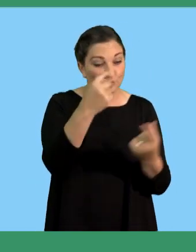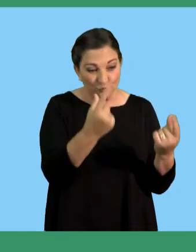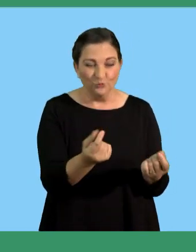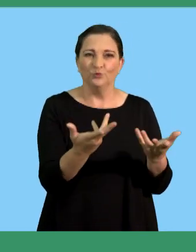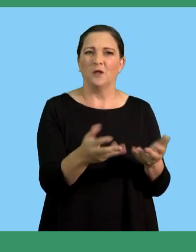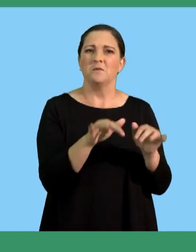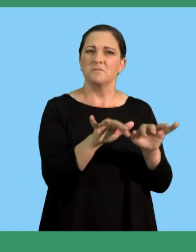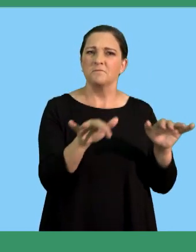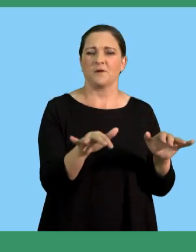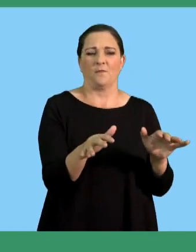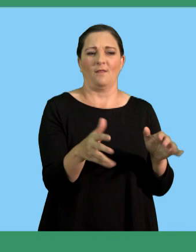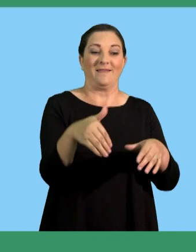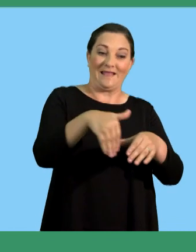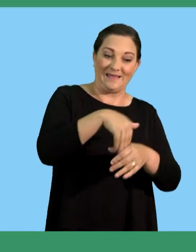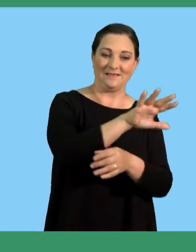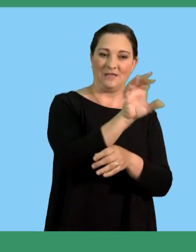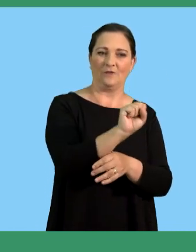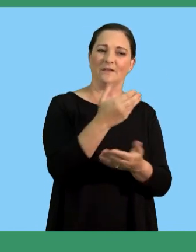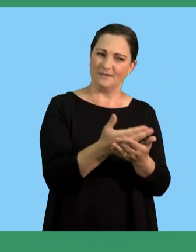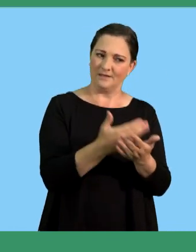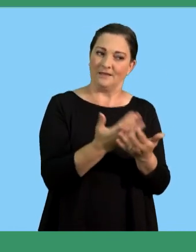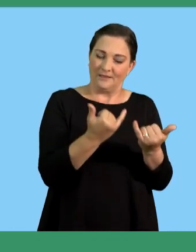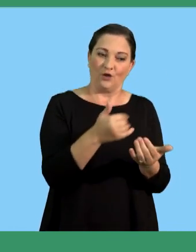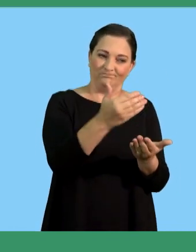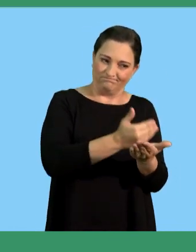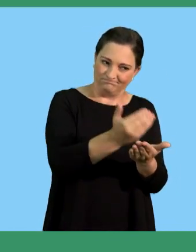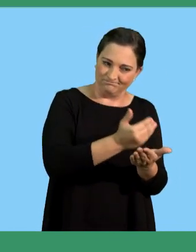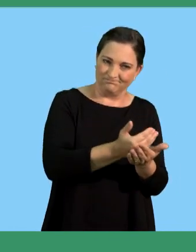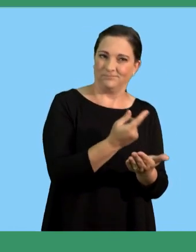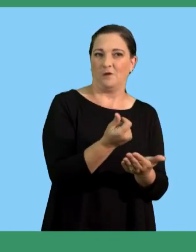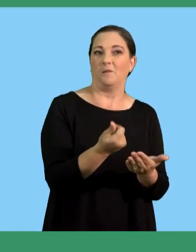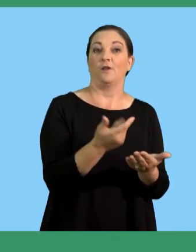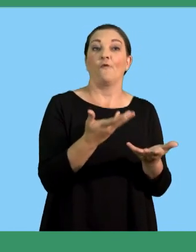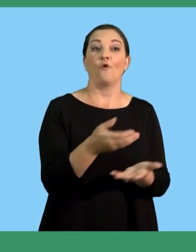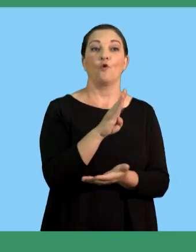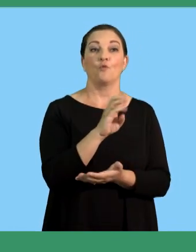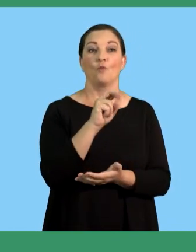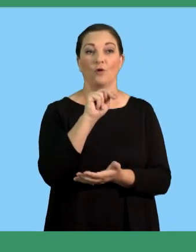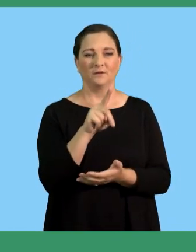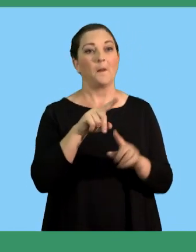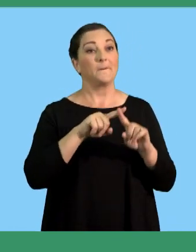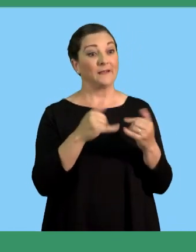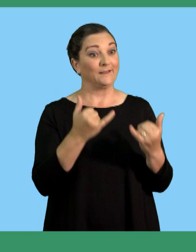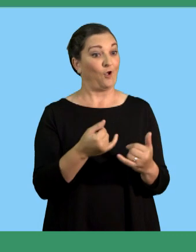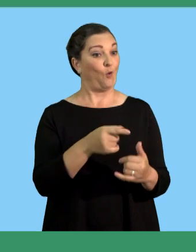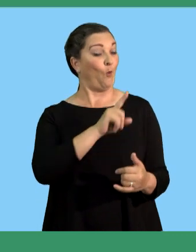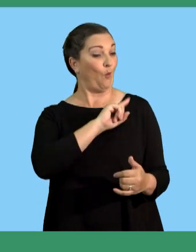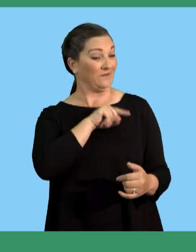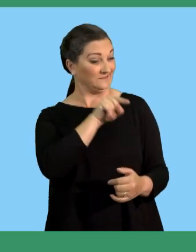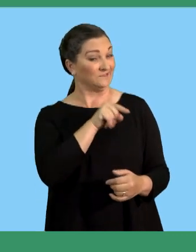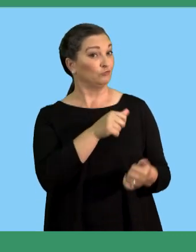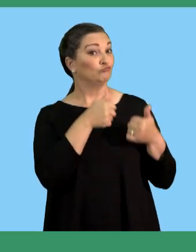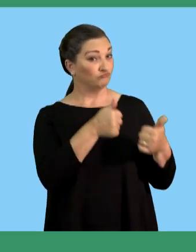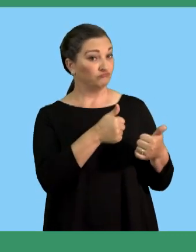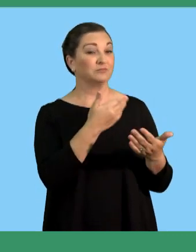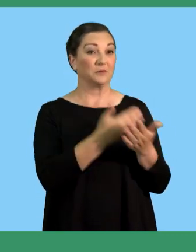African citizens an opportunity to invest in savings bond. The advantage is you get your interest, and